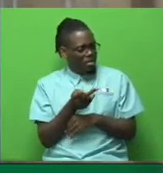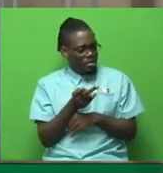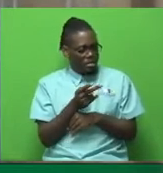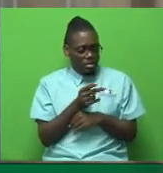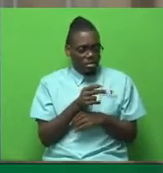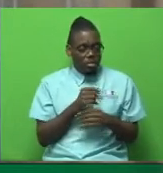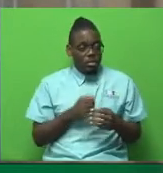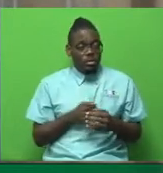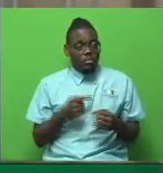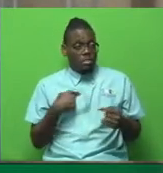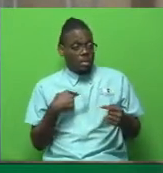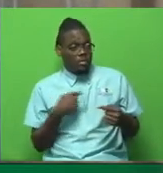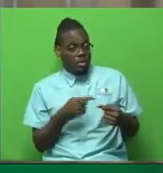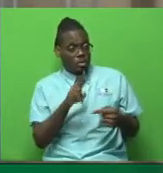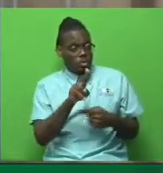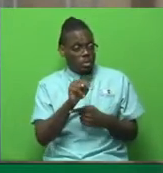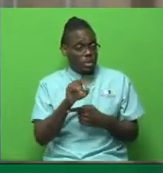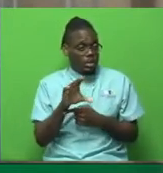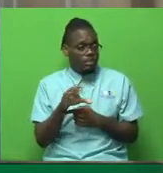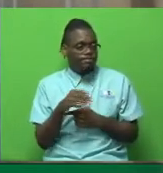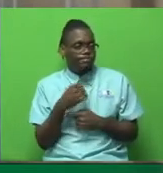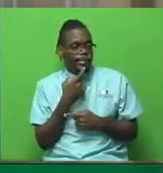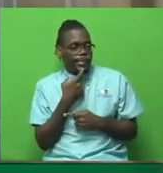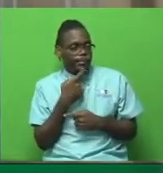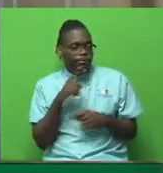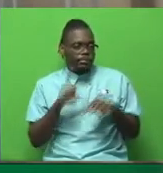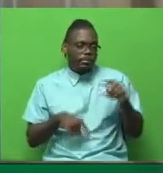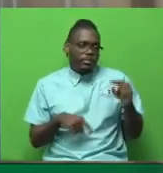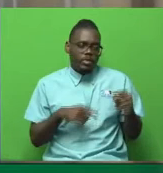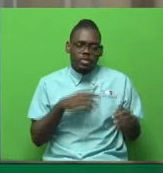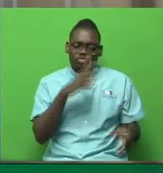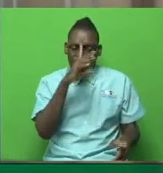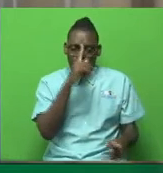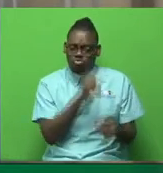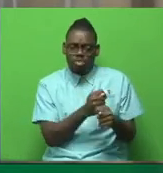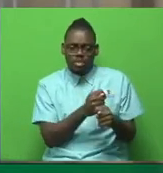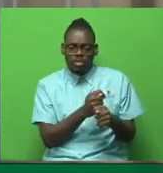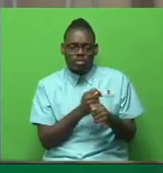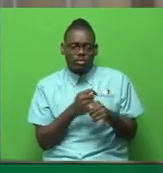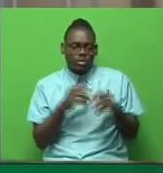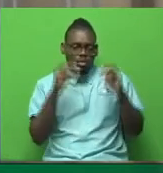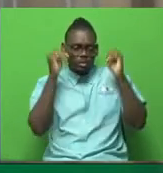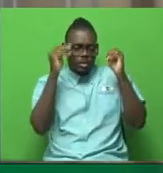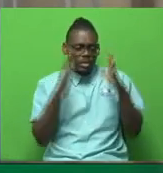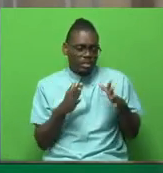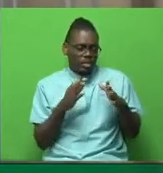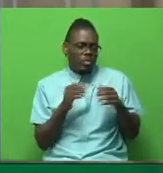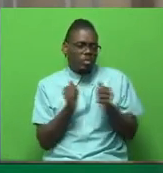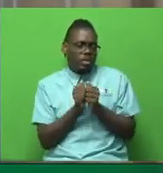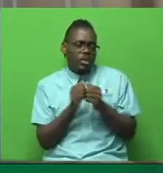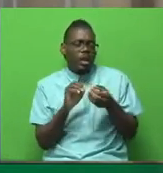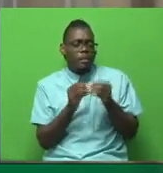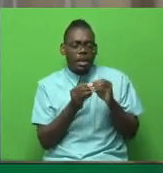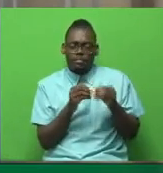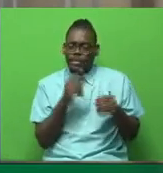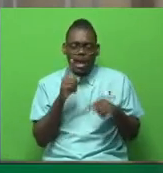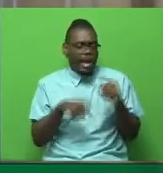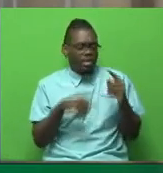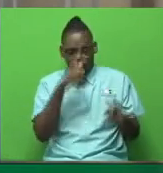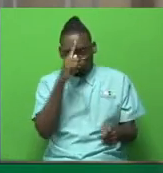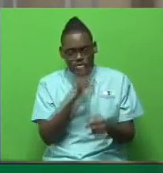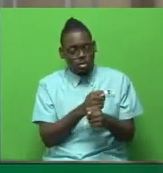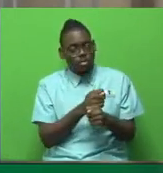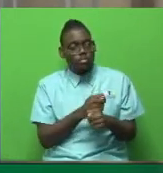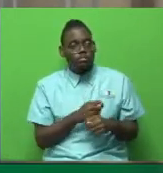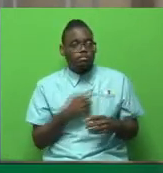that you cannot trust this Minister of Finance which figures and it appears we cannot trust this junior Minister as well with numbers or any other such thing including